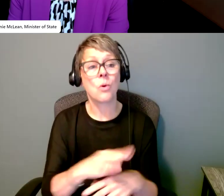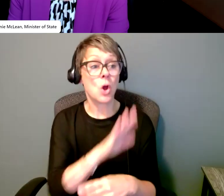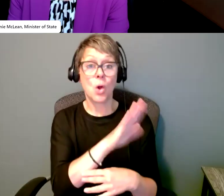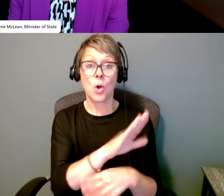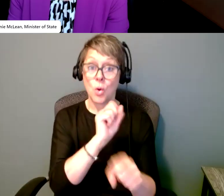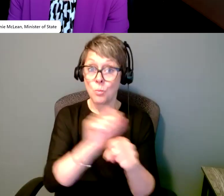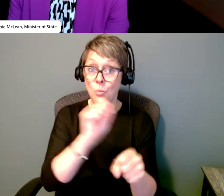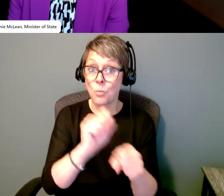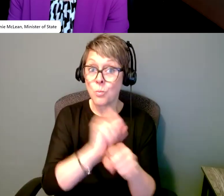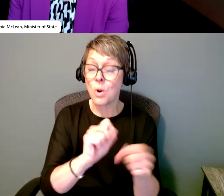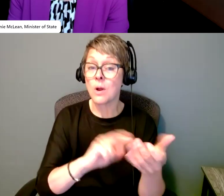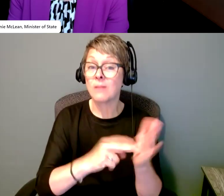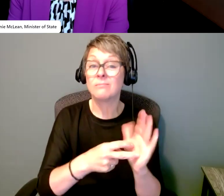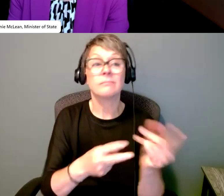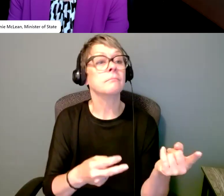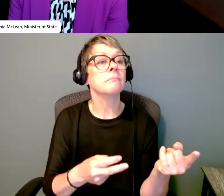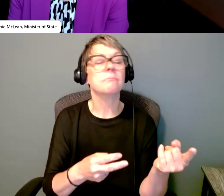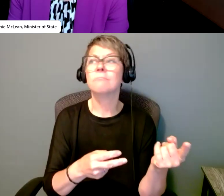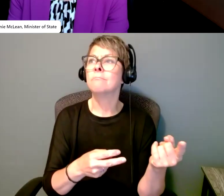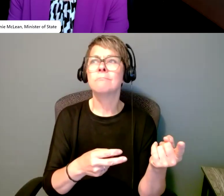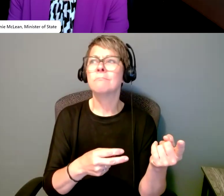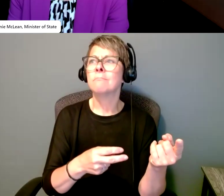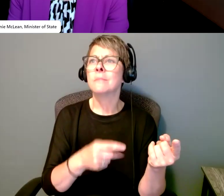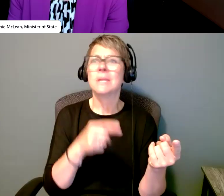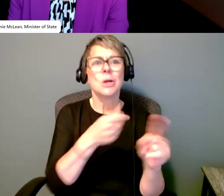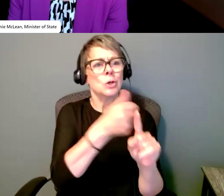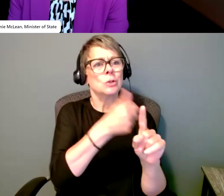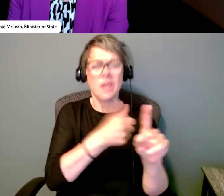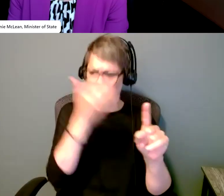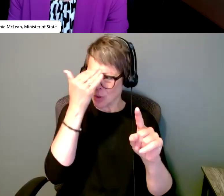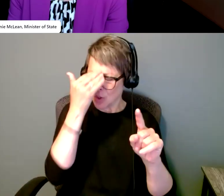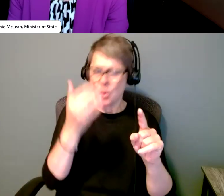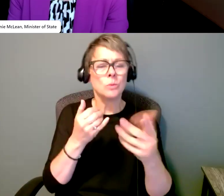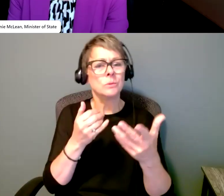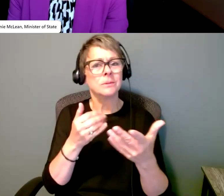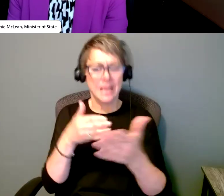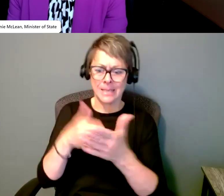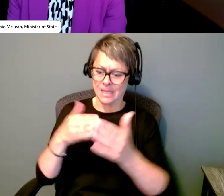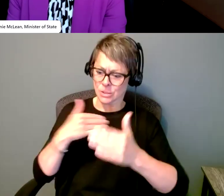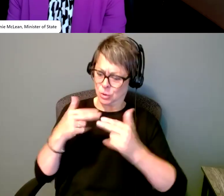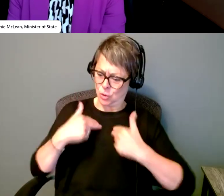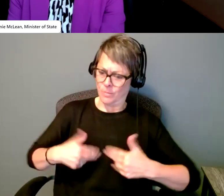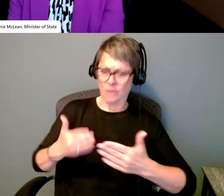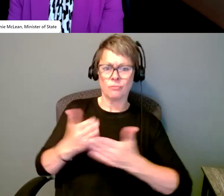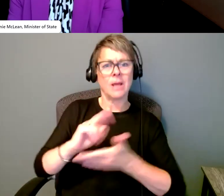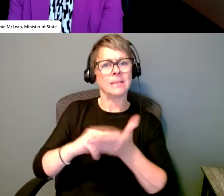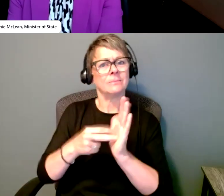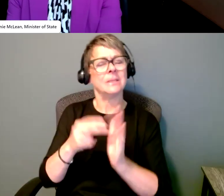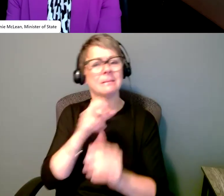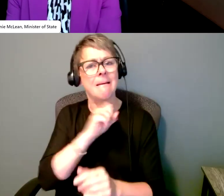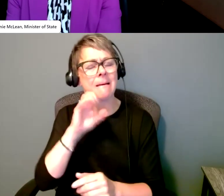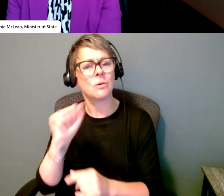us to see that elder abuse is a violation of human rights and dignity. Her legacy continues to inspire us each